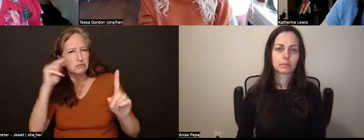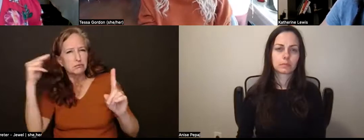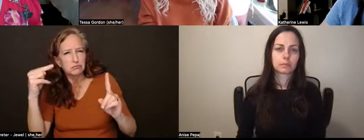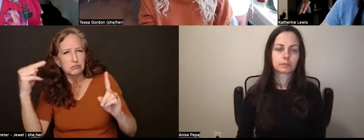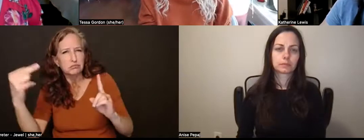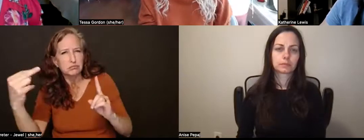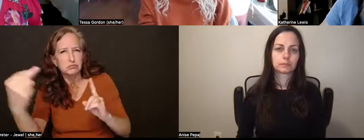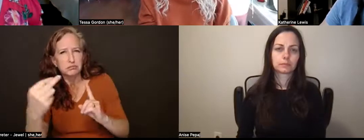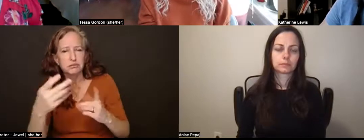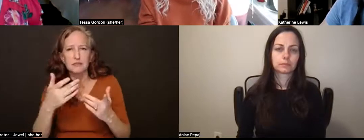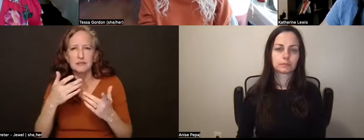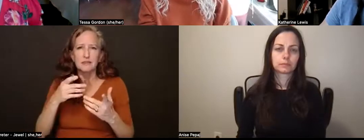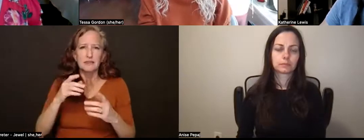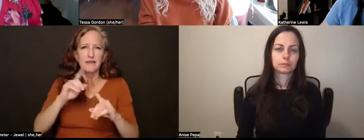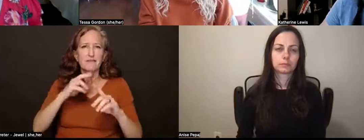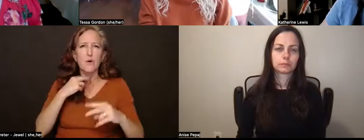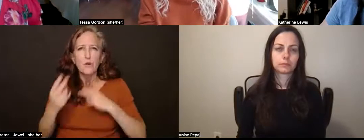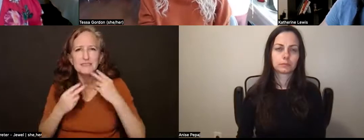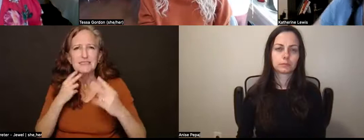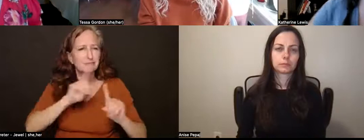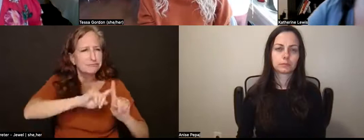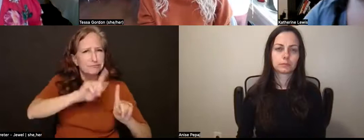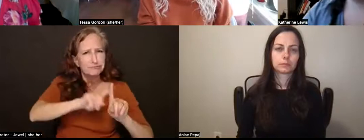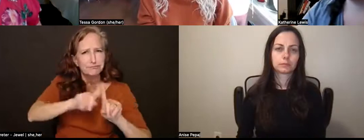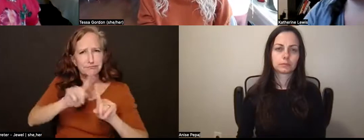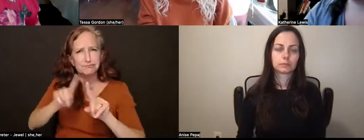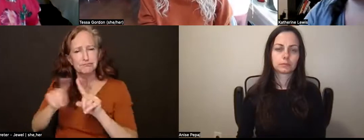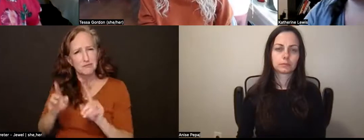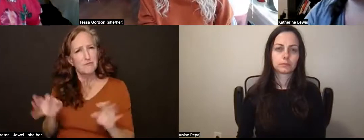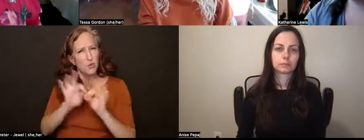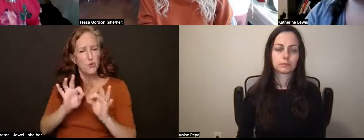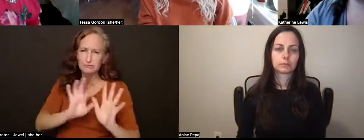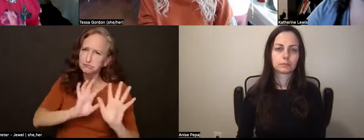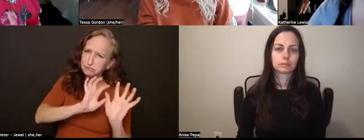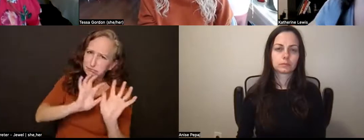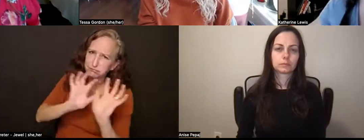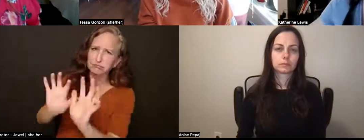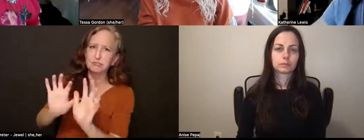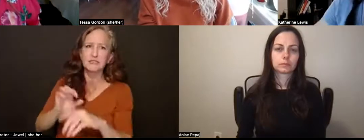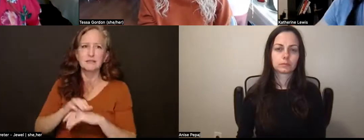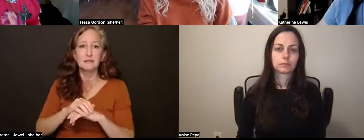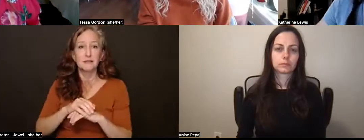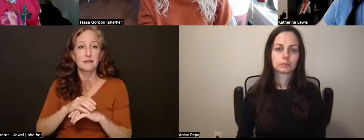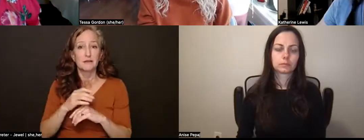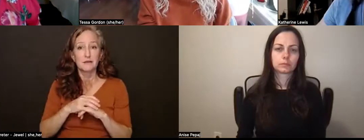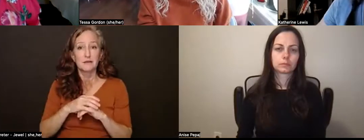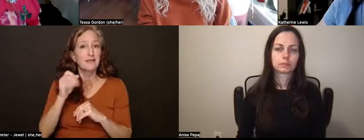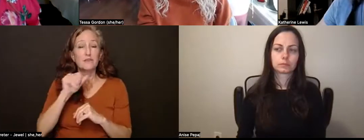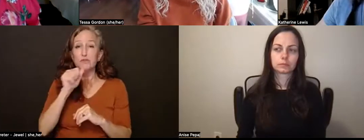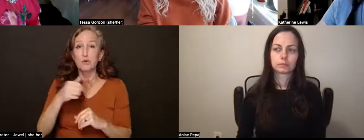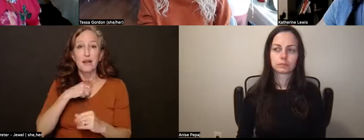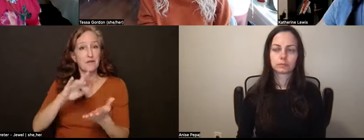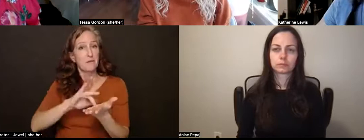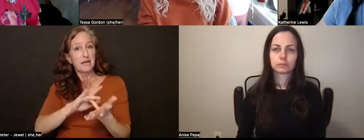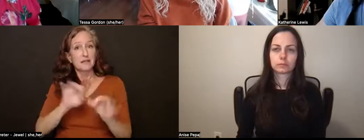different voices, because a lot of times, as one of you all said, if you don't have a medical